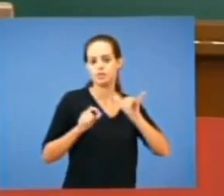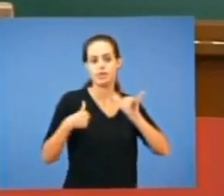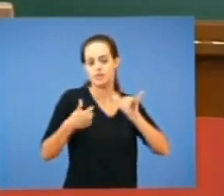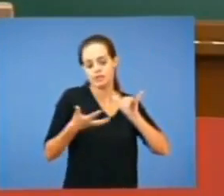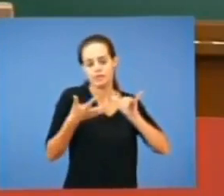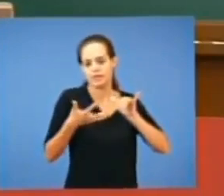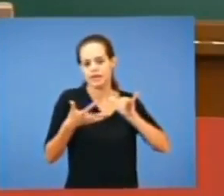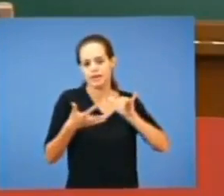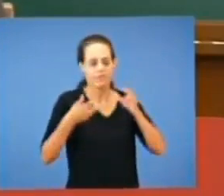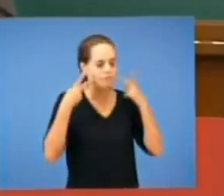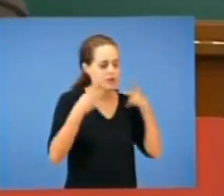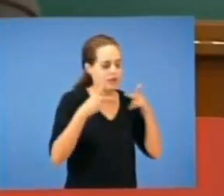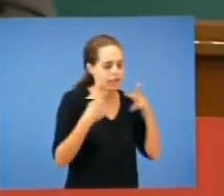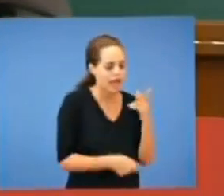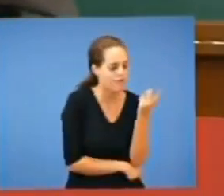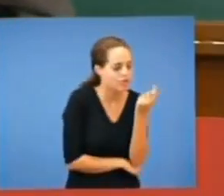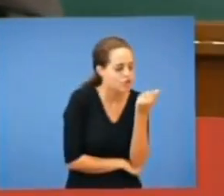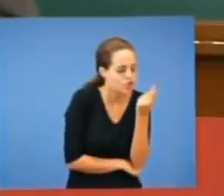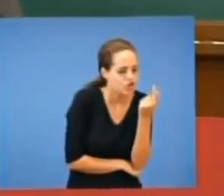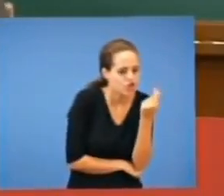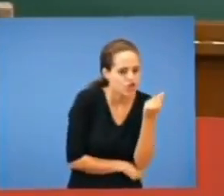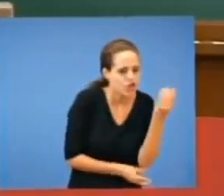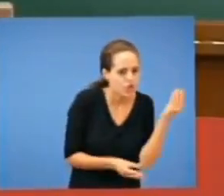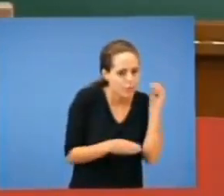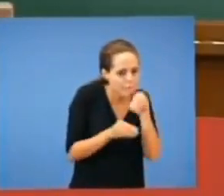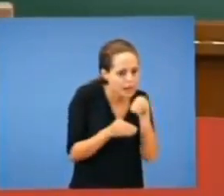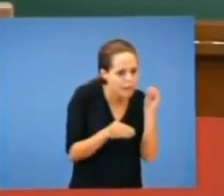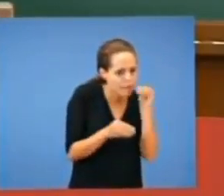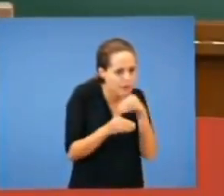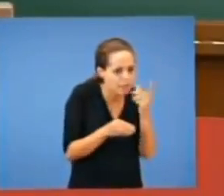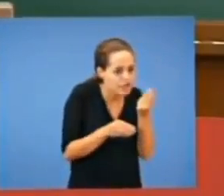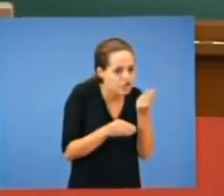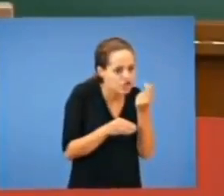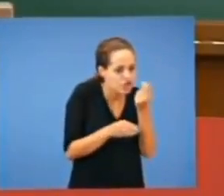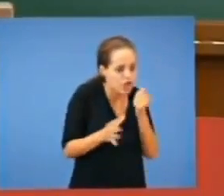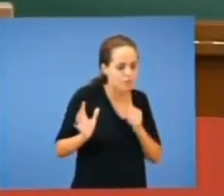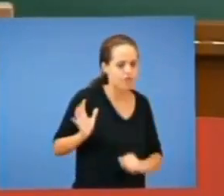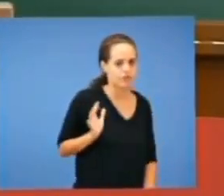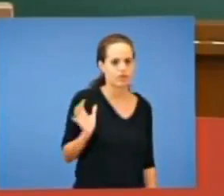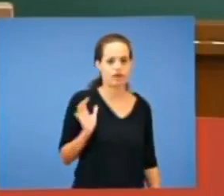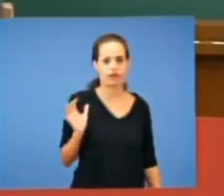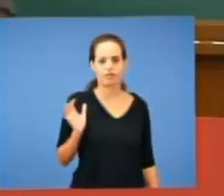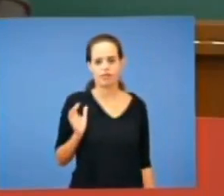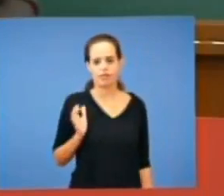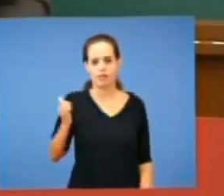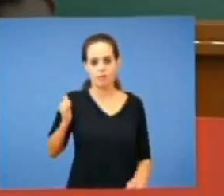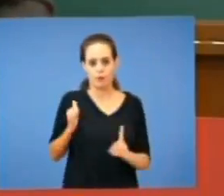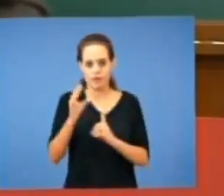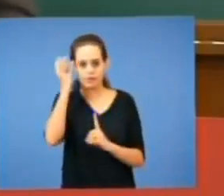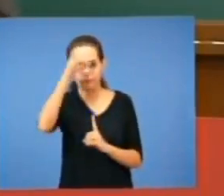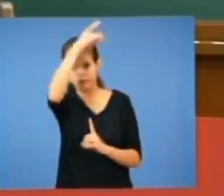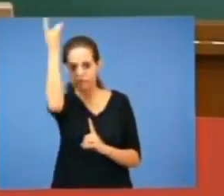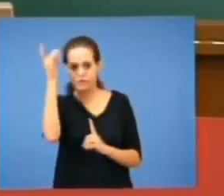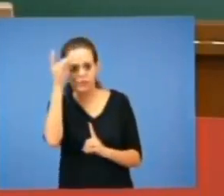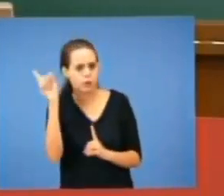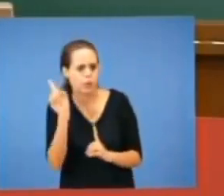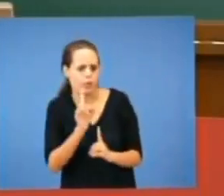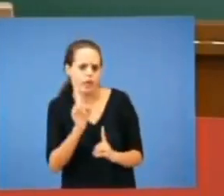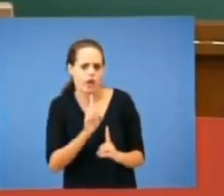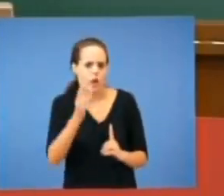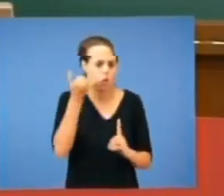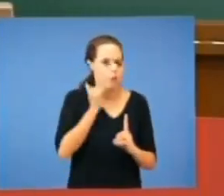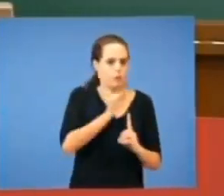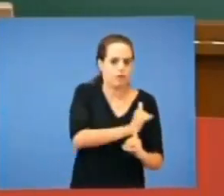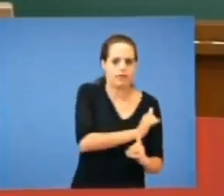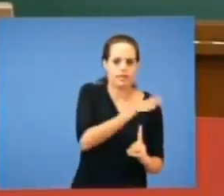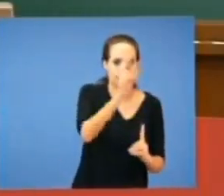should say, in order to earn money. He was using it in order to earn money. He stopped being a prophet of the spirit and became a prophet